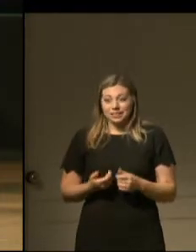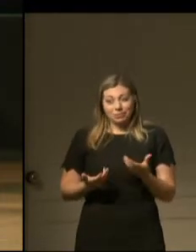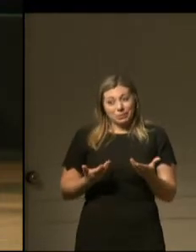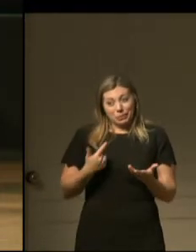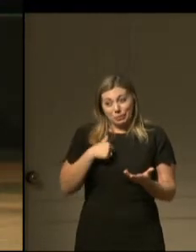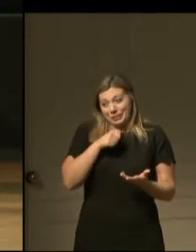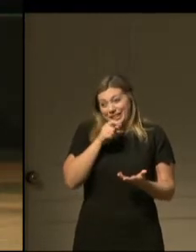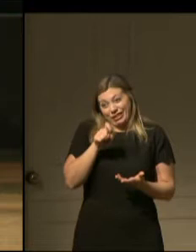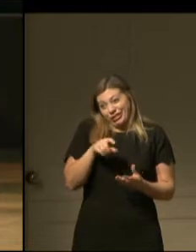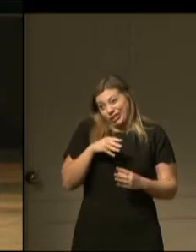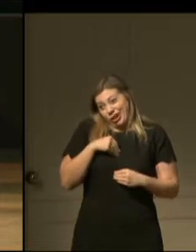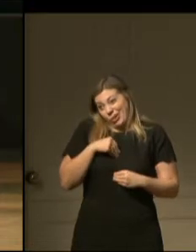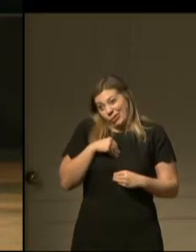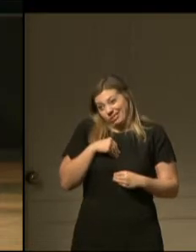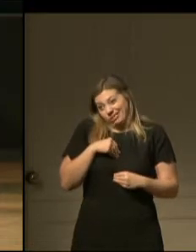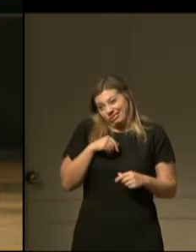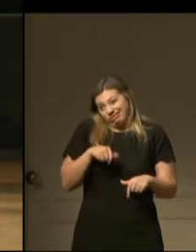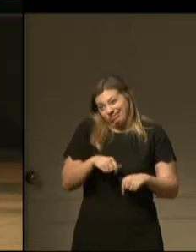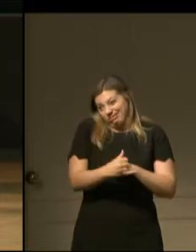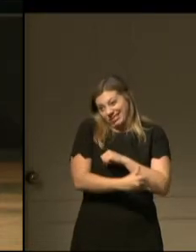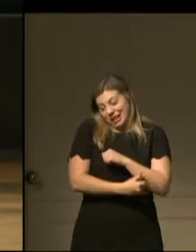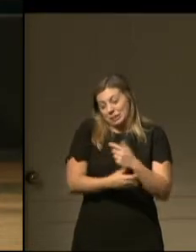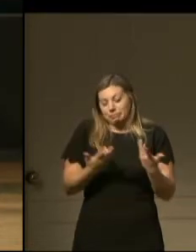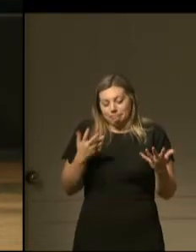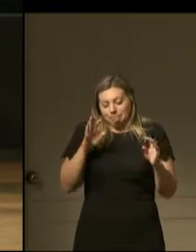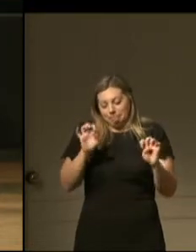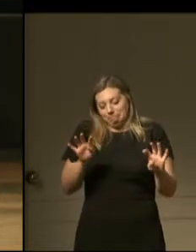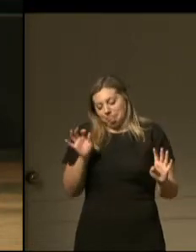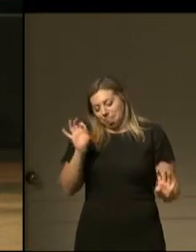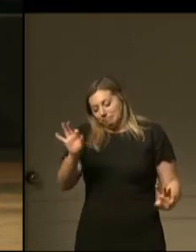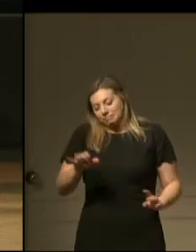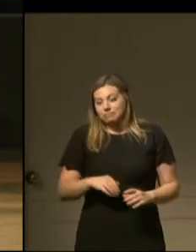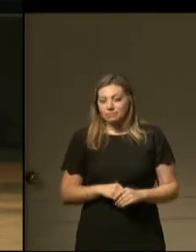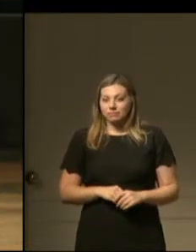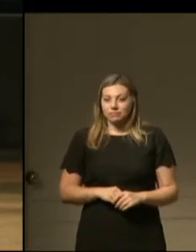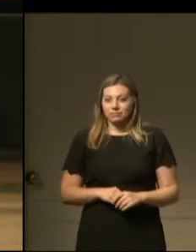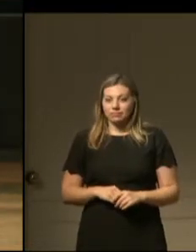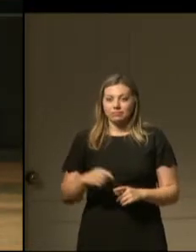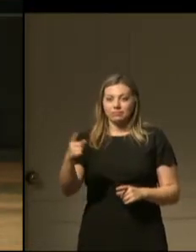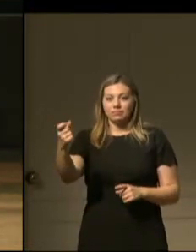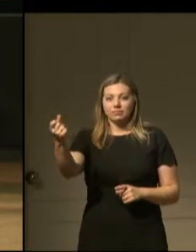we shouldn't own them as a country, right? I don't know.